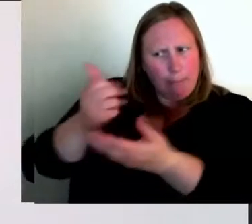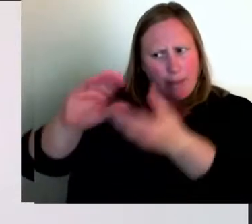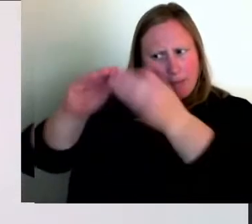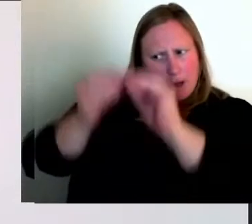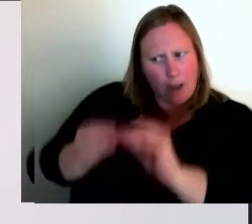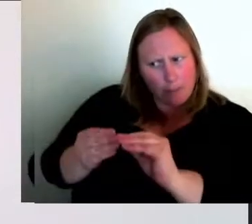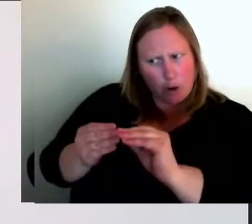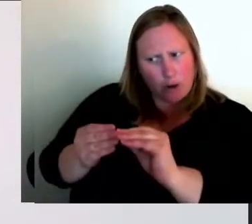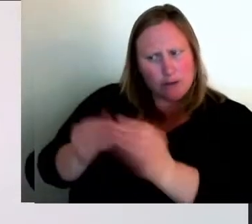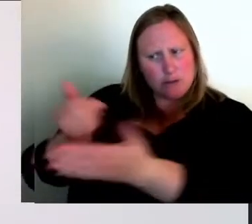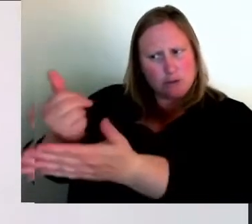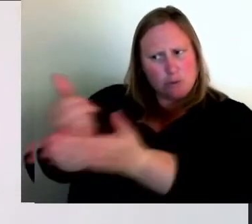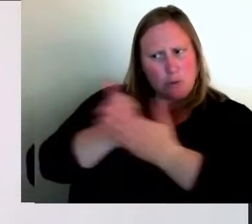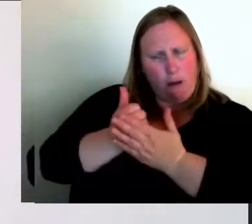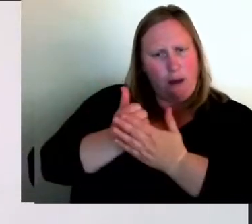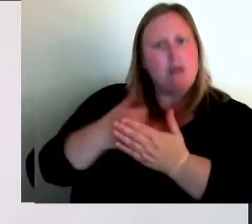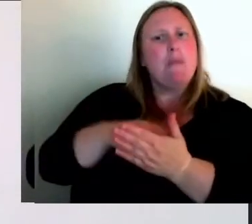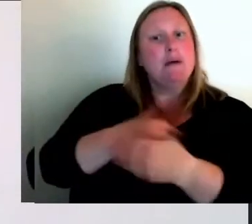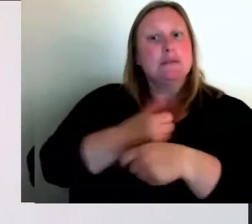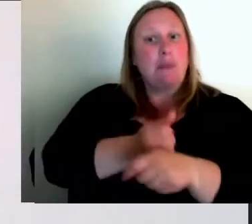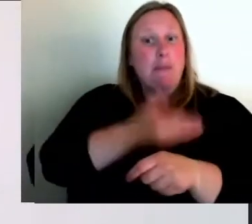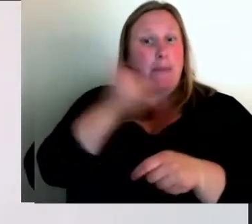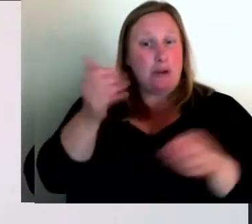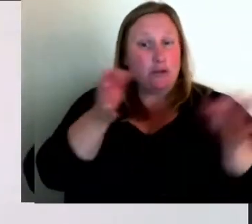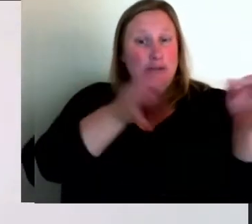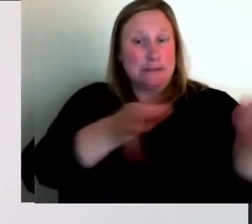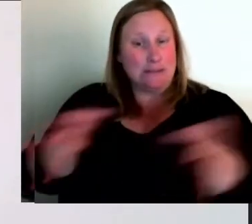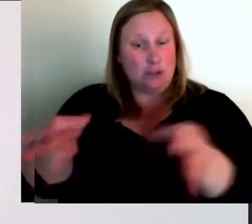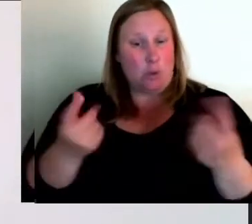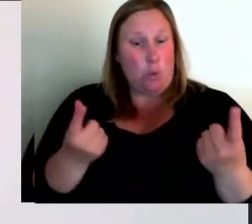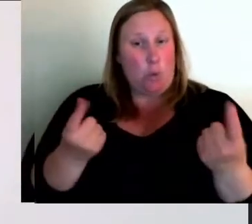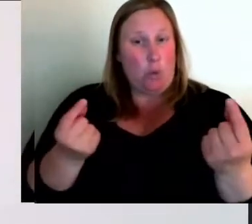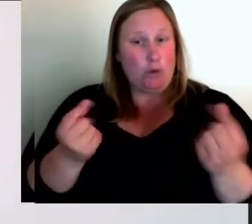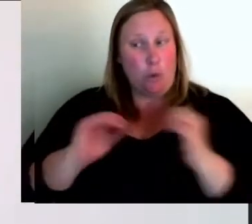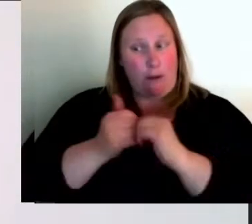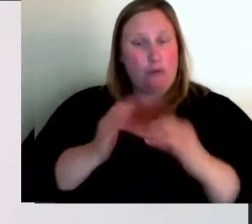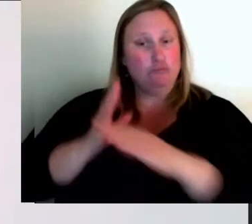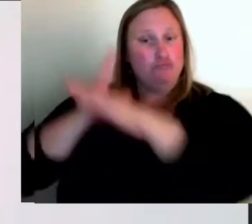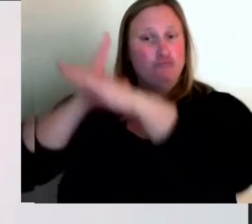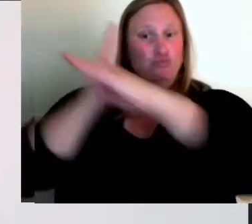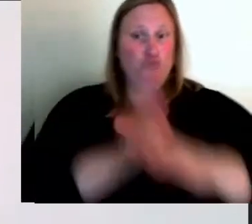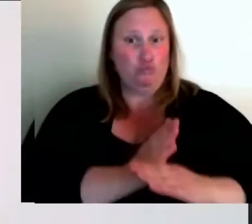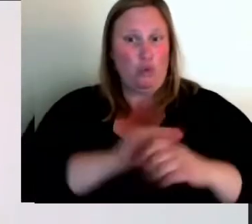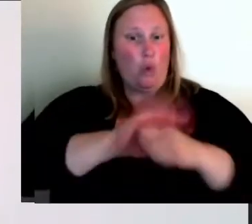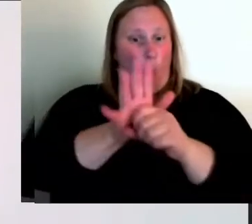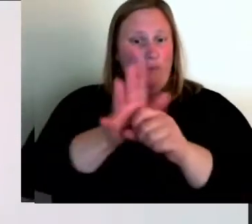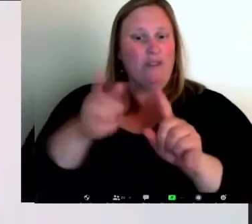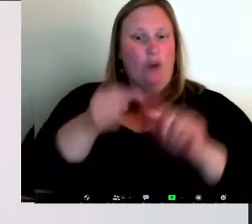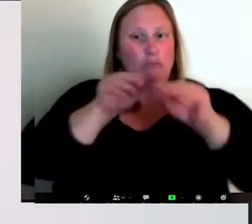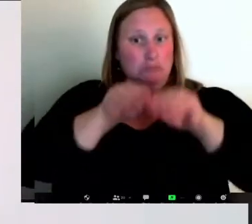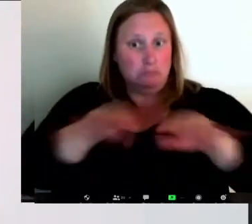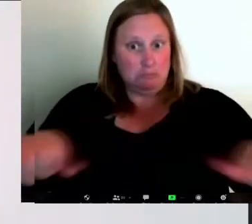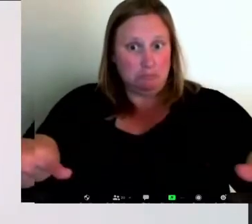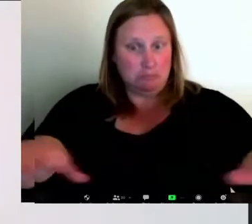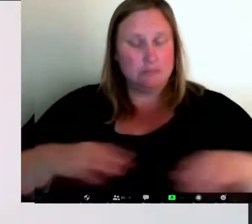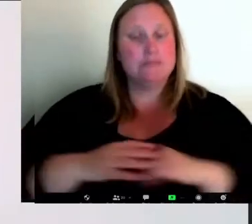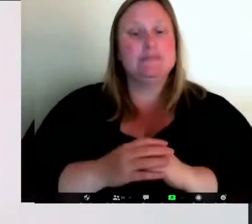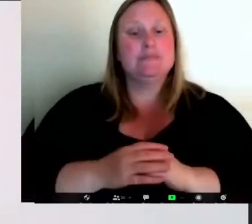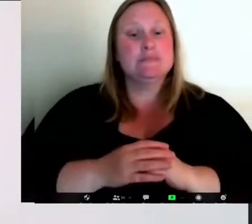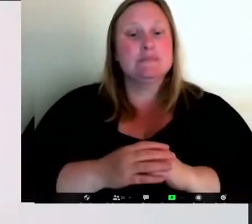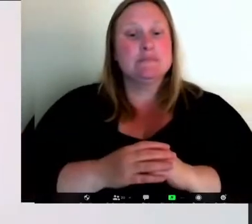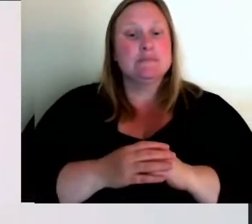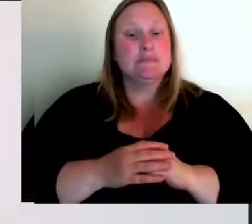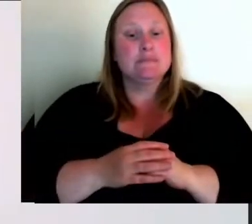from COVID-19. Our data also highlights our shared accomplishments as a state through our growing vaccination rates